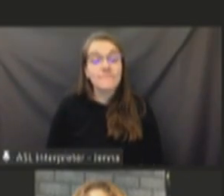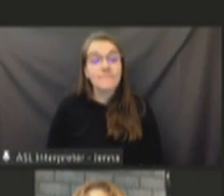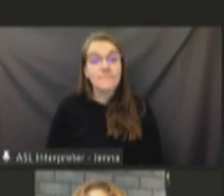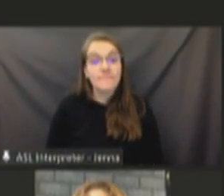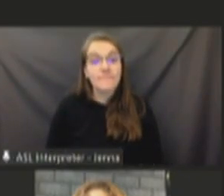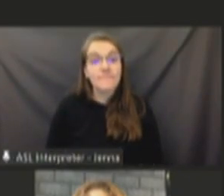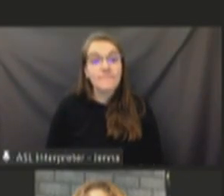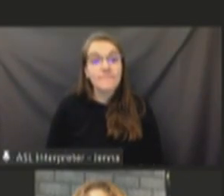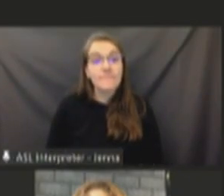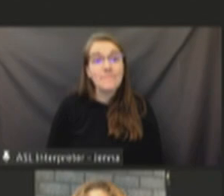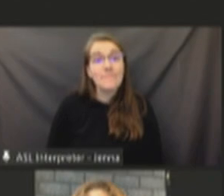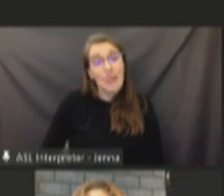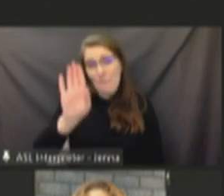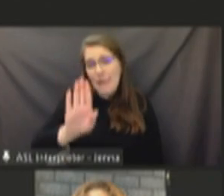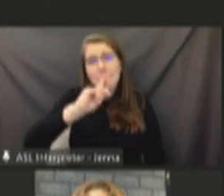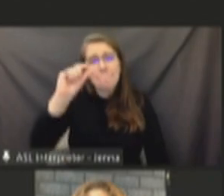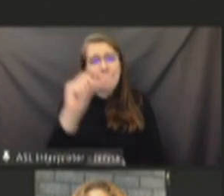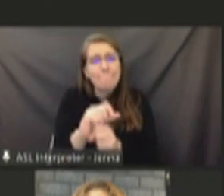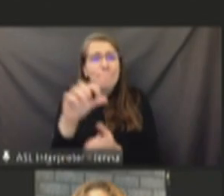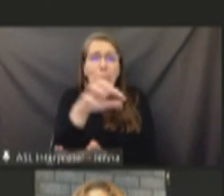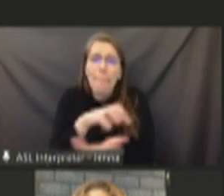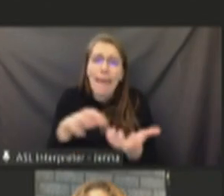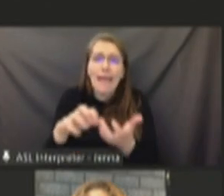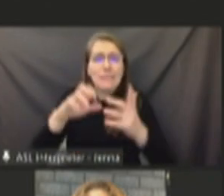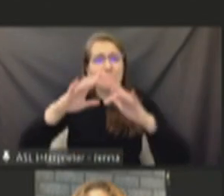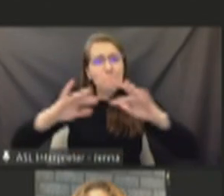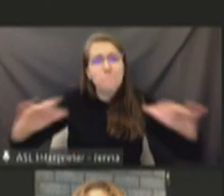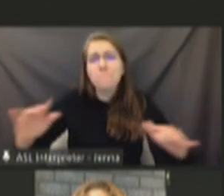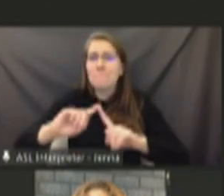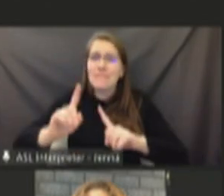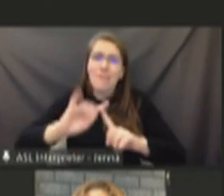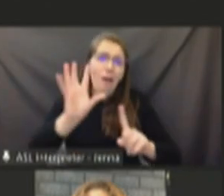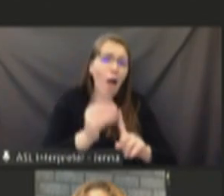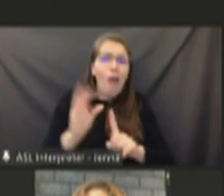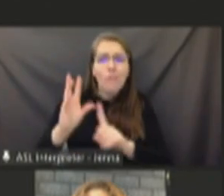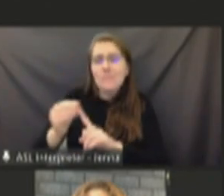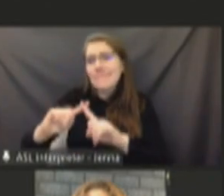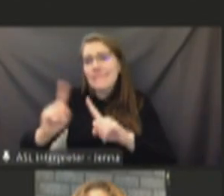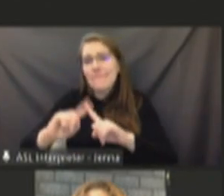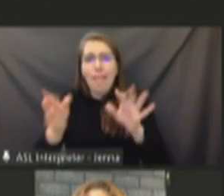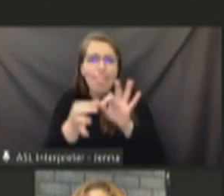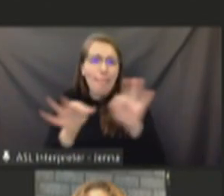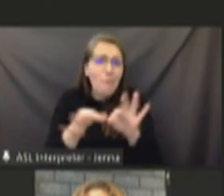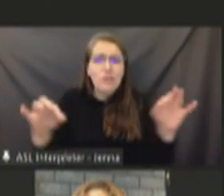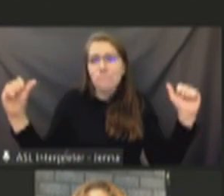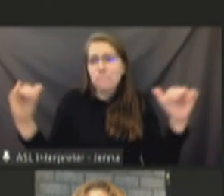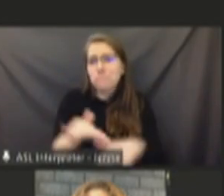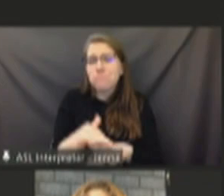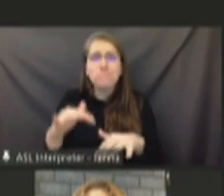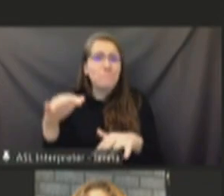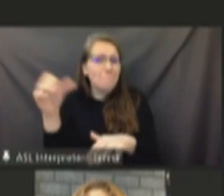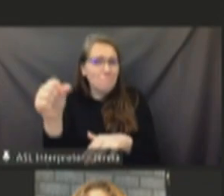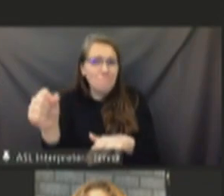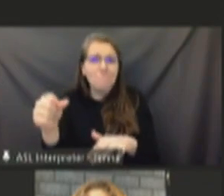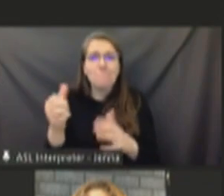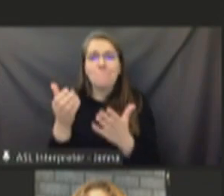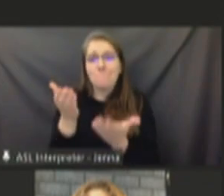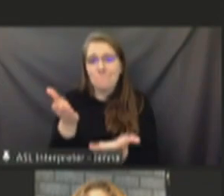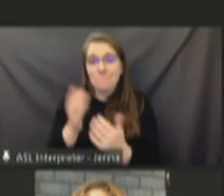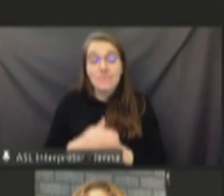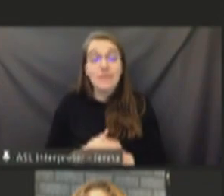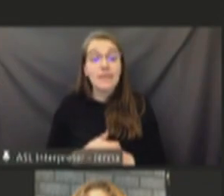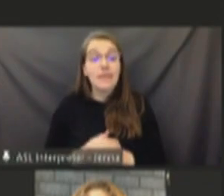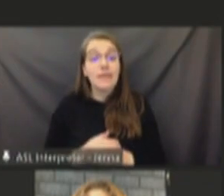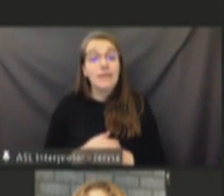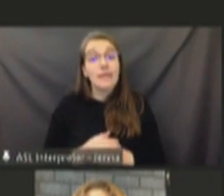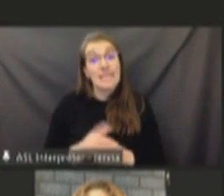Boston is a melting pot, has many different cultures, many different languages that do come together to make it what it is. And across the